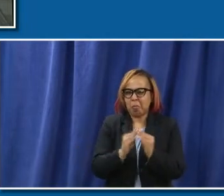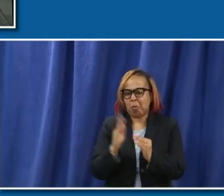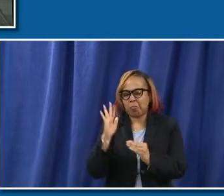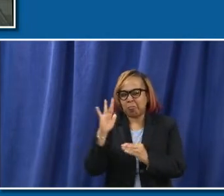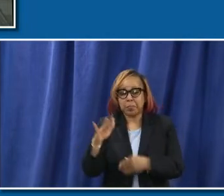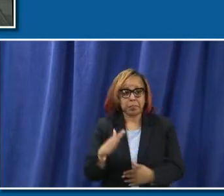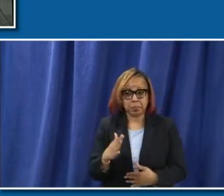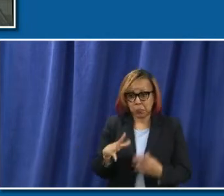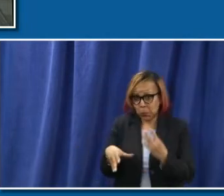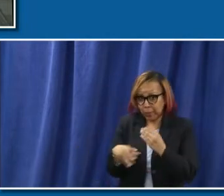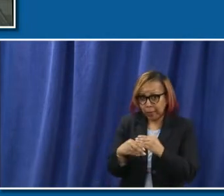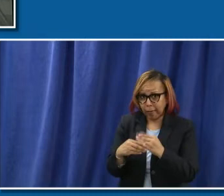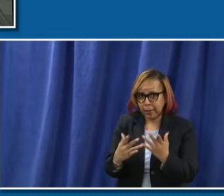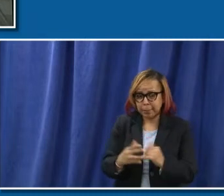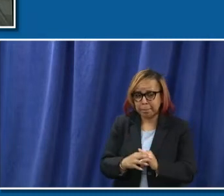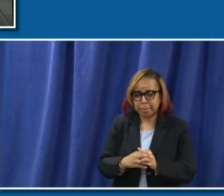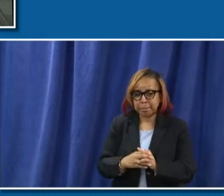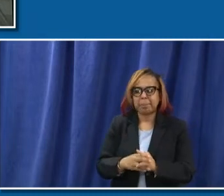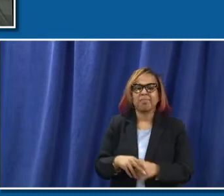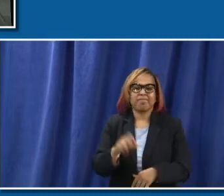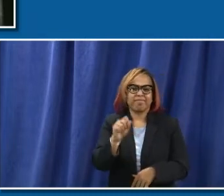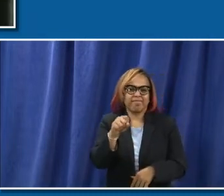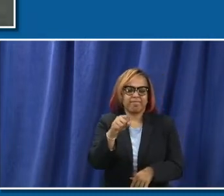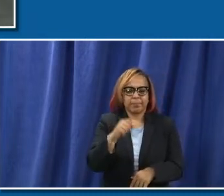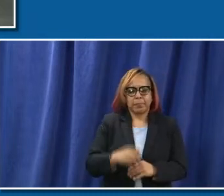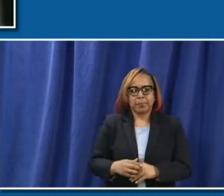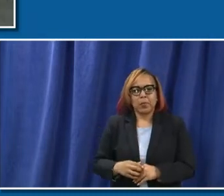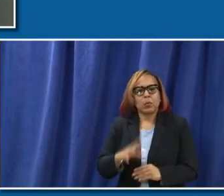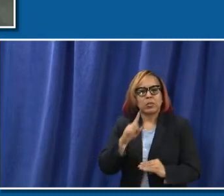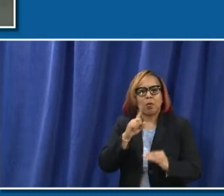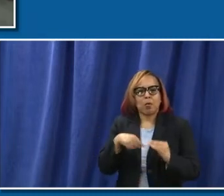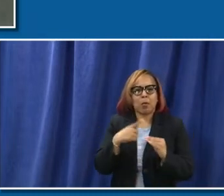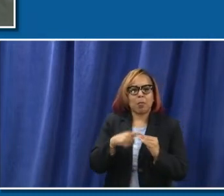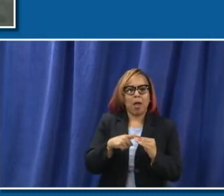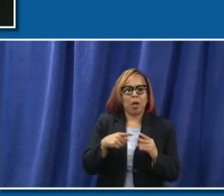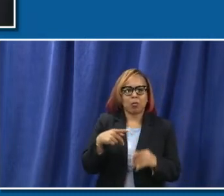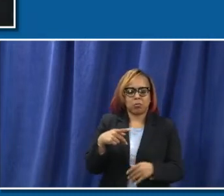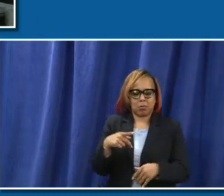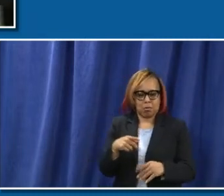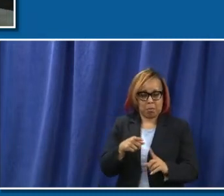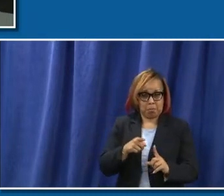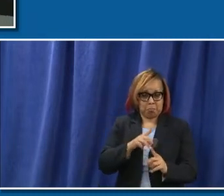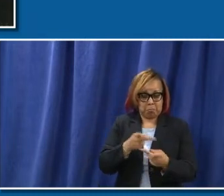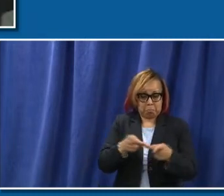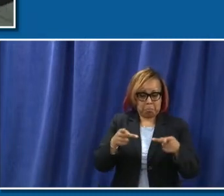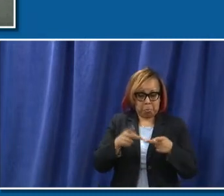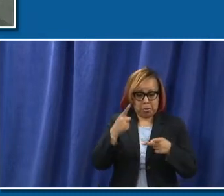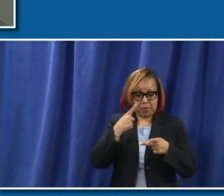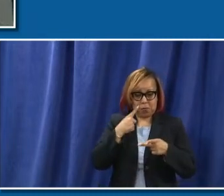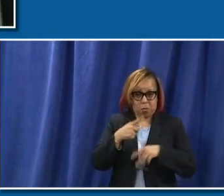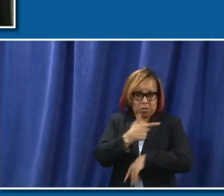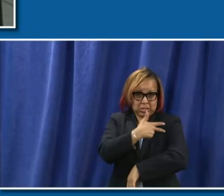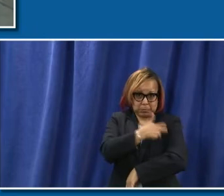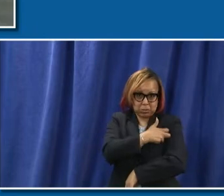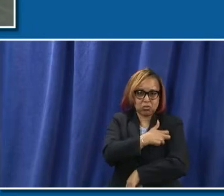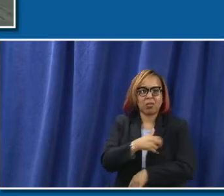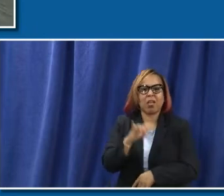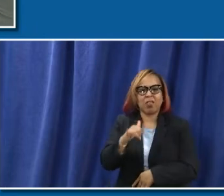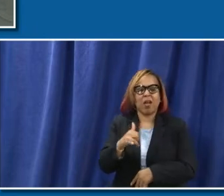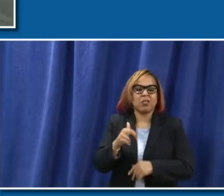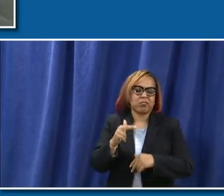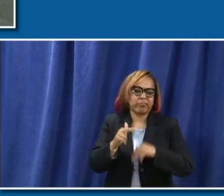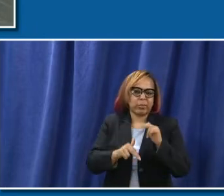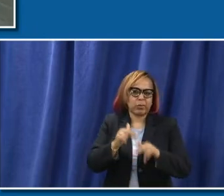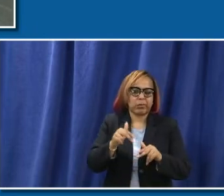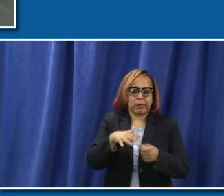Did you want to add anything else, logistics there? Yeah, and when we talk about point of dispensing sites, those are your traditional brick and mortar locations, and